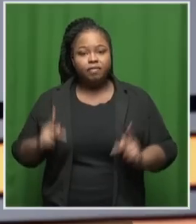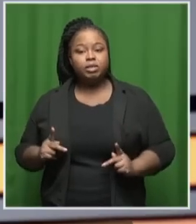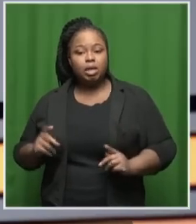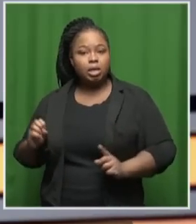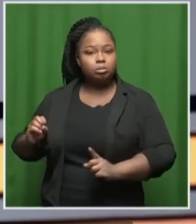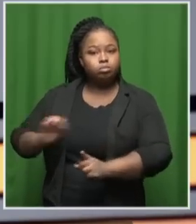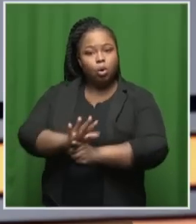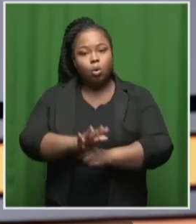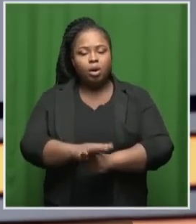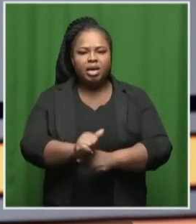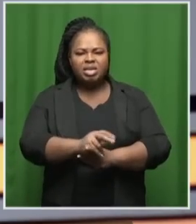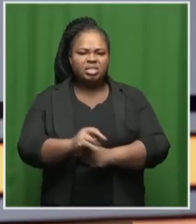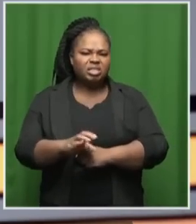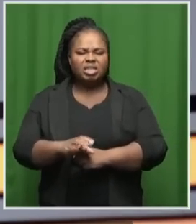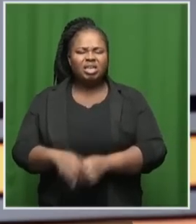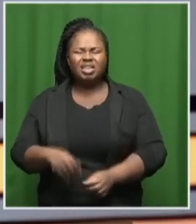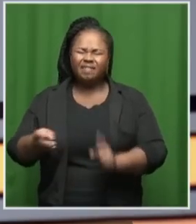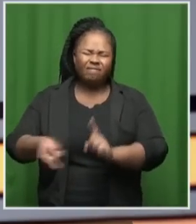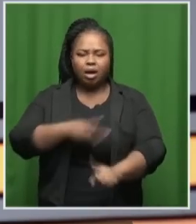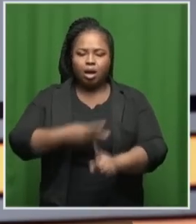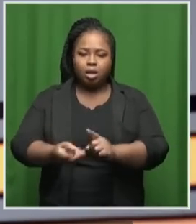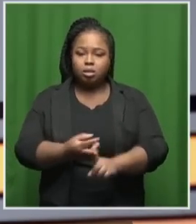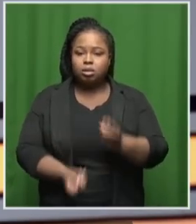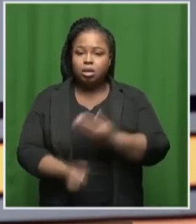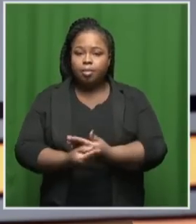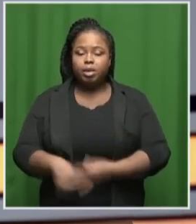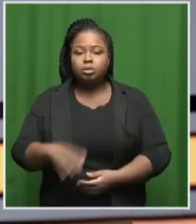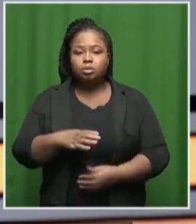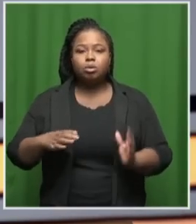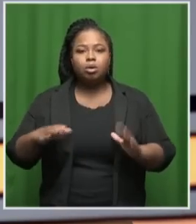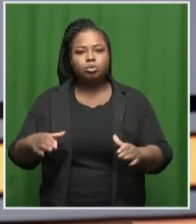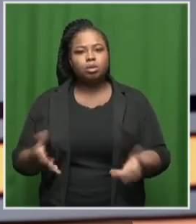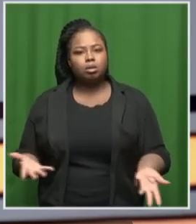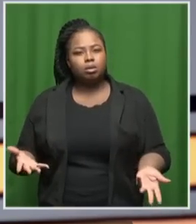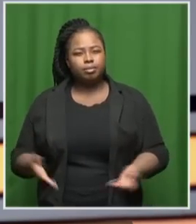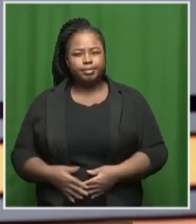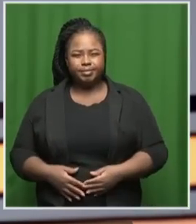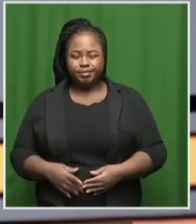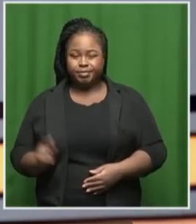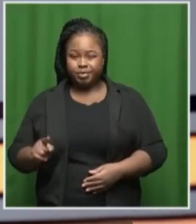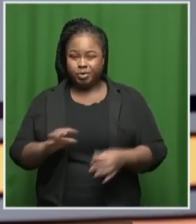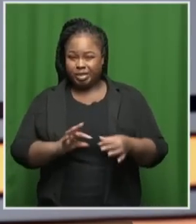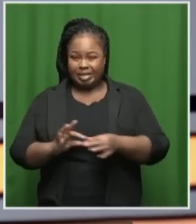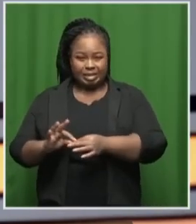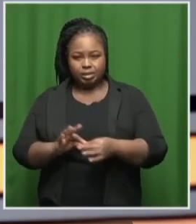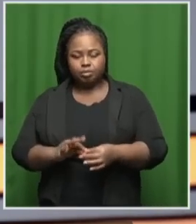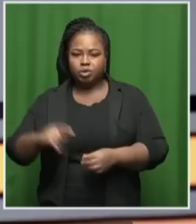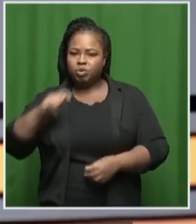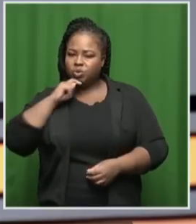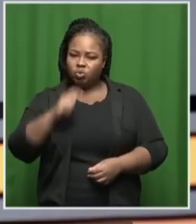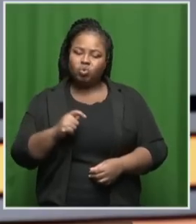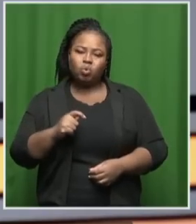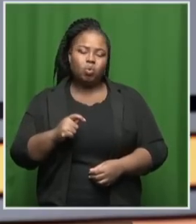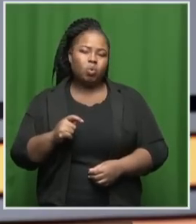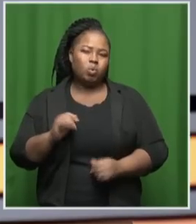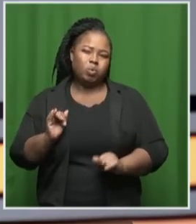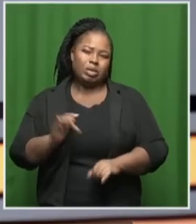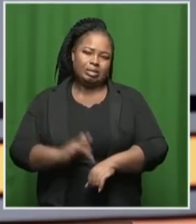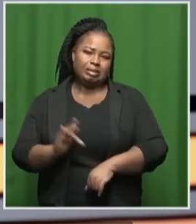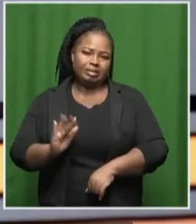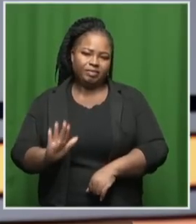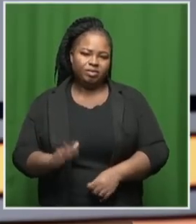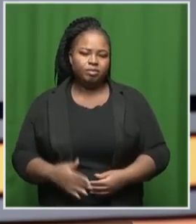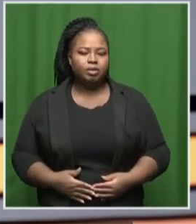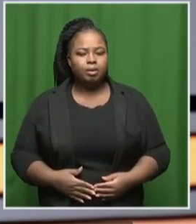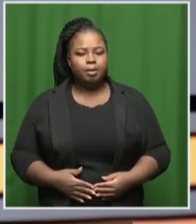stormed ANC councillors, and there was violence in the council chamber. And so those relationships are extremely fragile. I